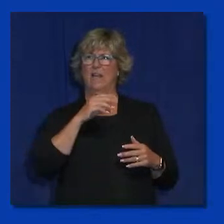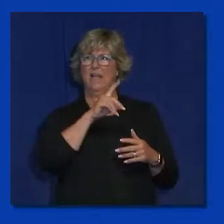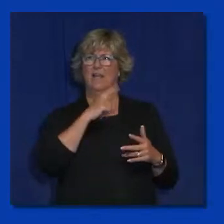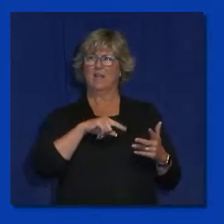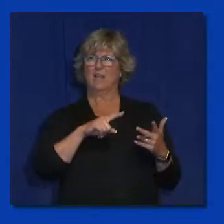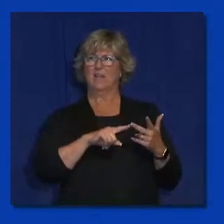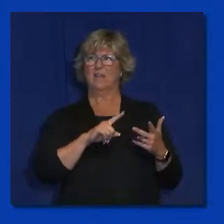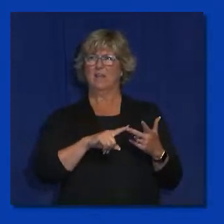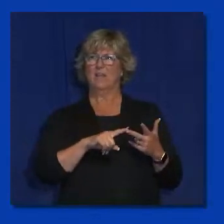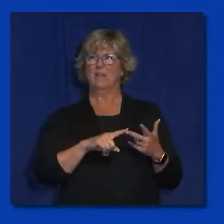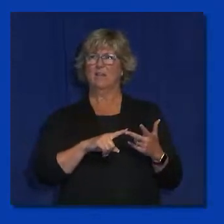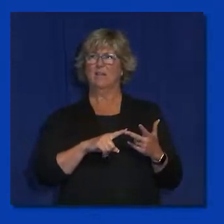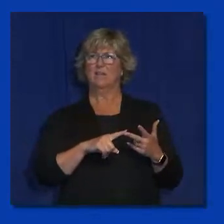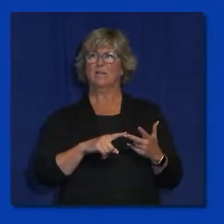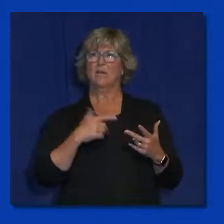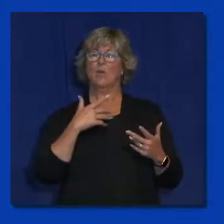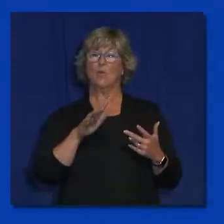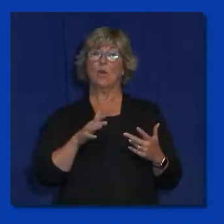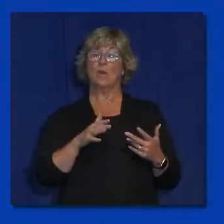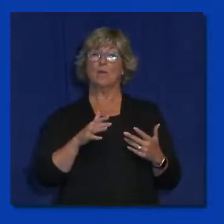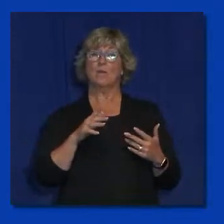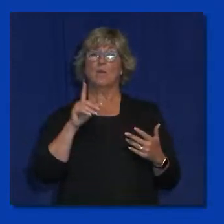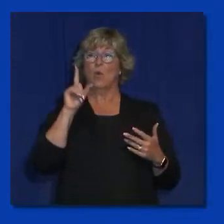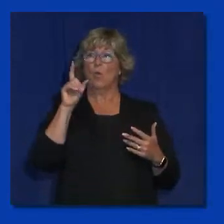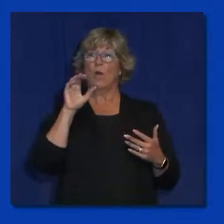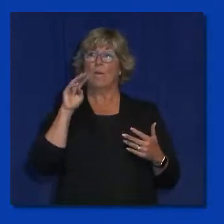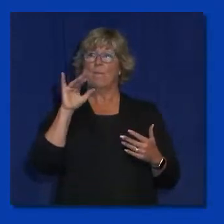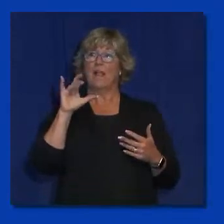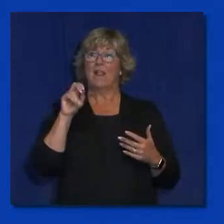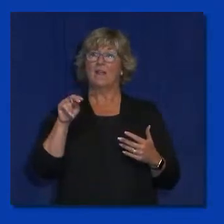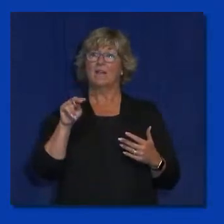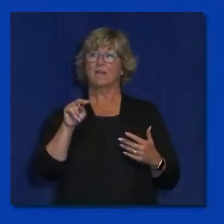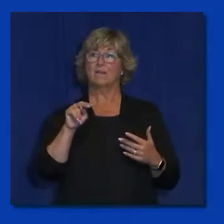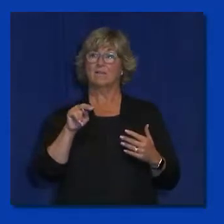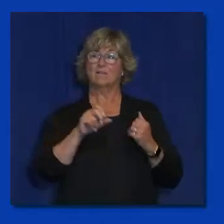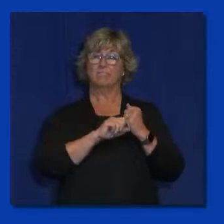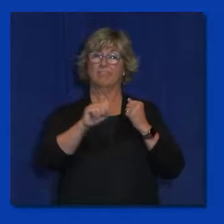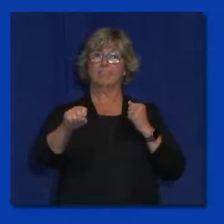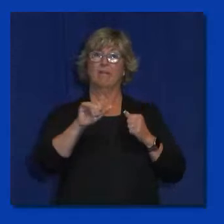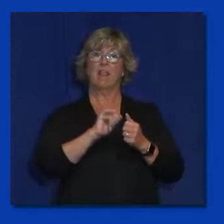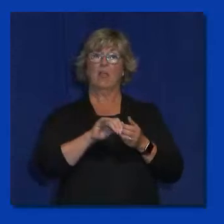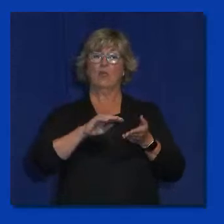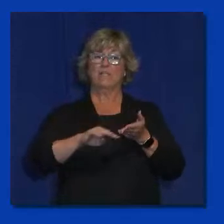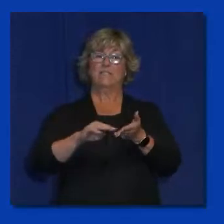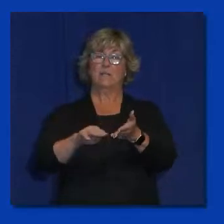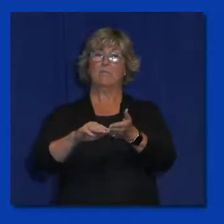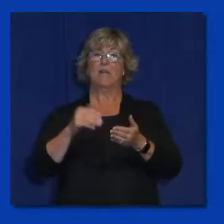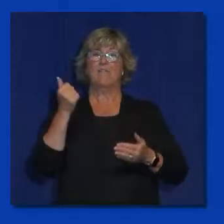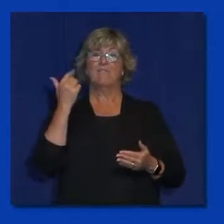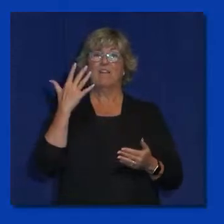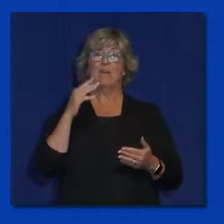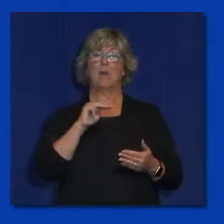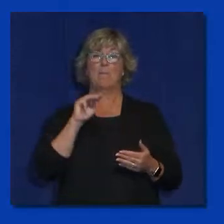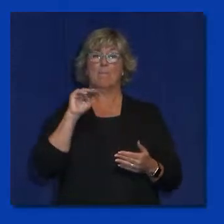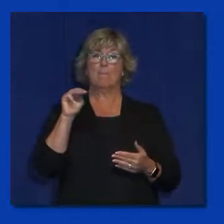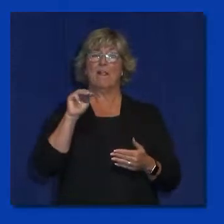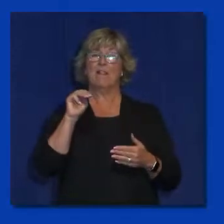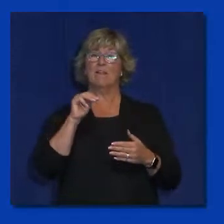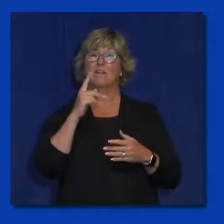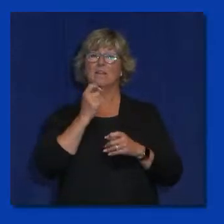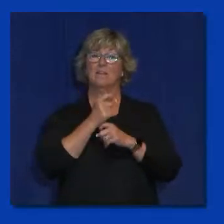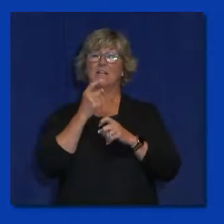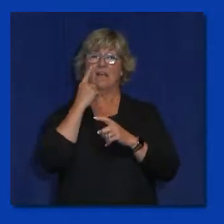the exemptions that we already provide. I think it's about $100 million, extending those exemptions, additional $15 million a year for 3